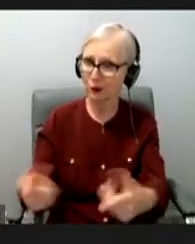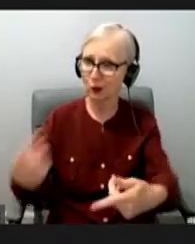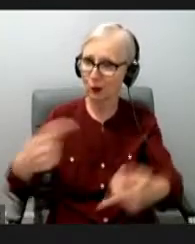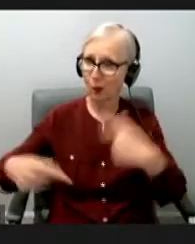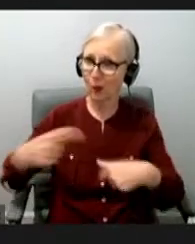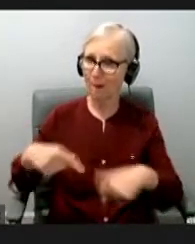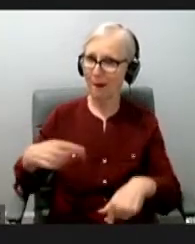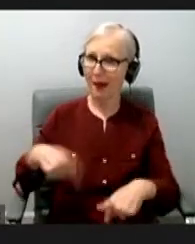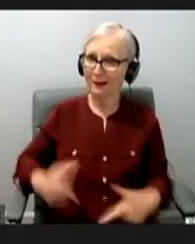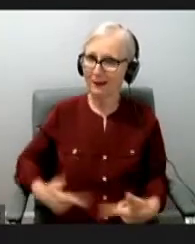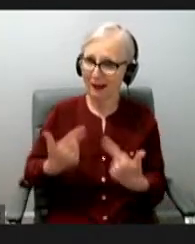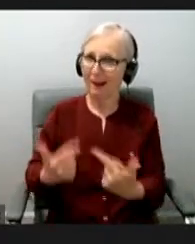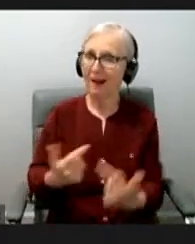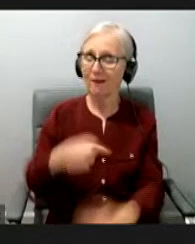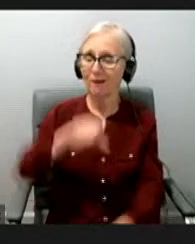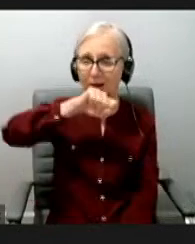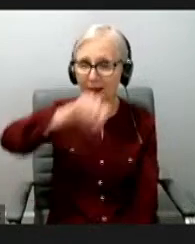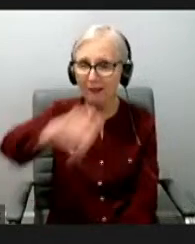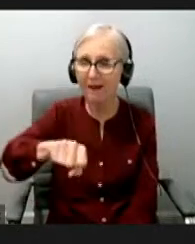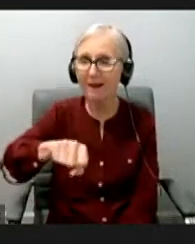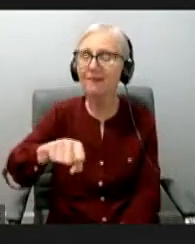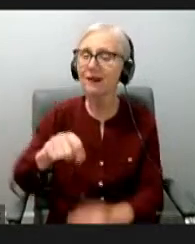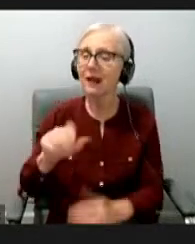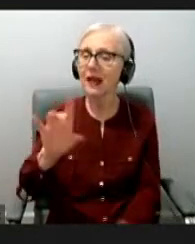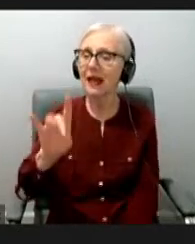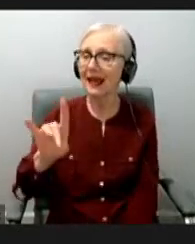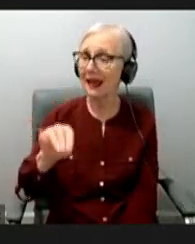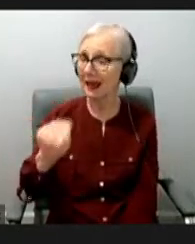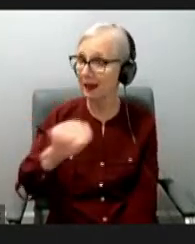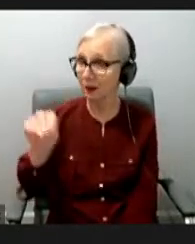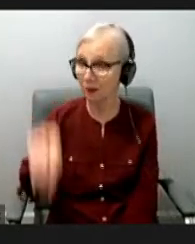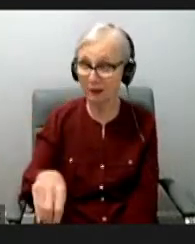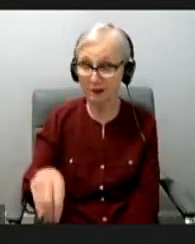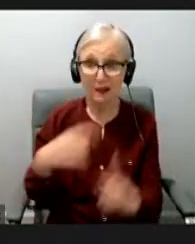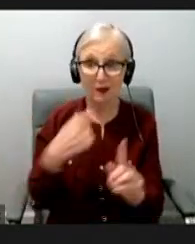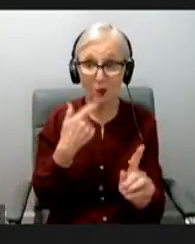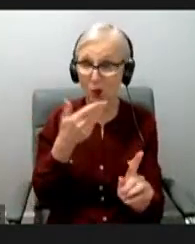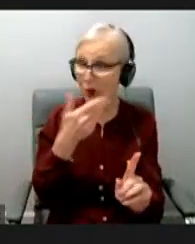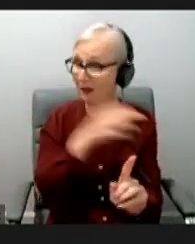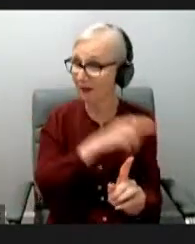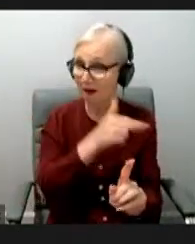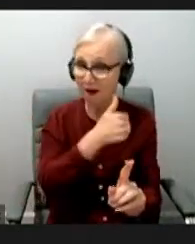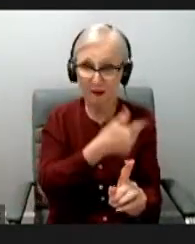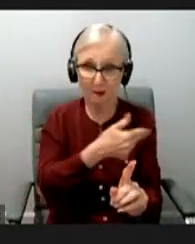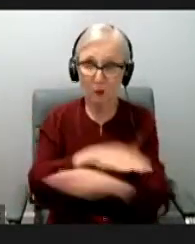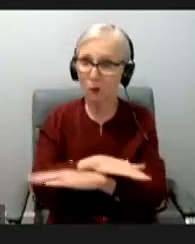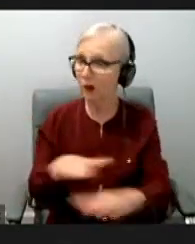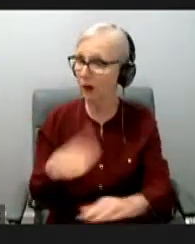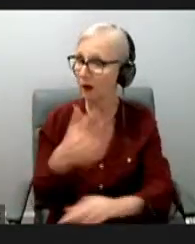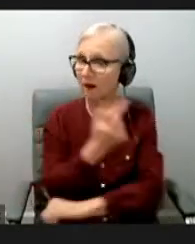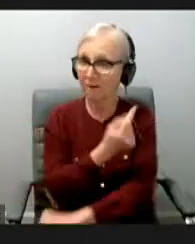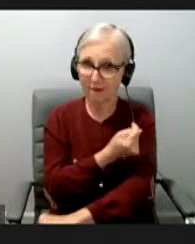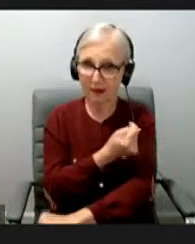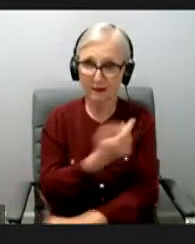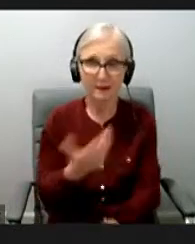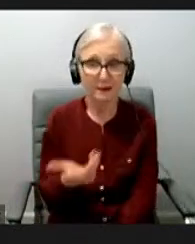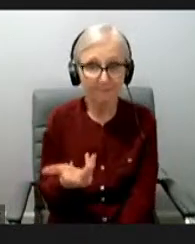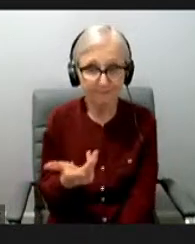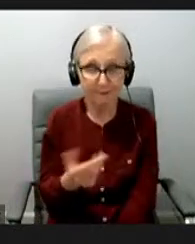life that we love. And again, 80% of those who are hospitalized are unvaccinated. So next slide.